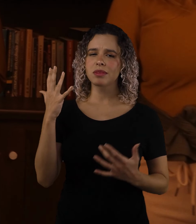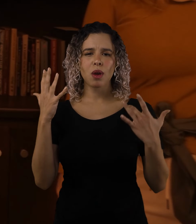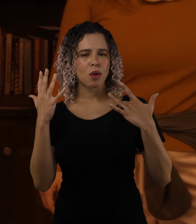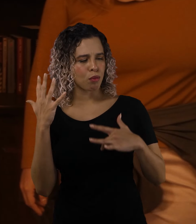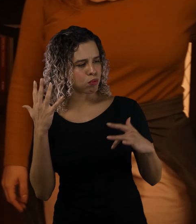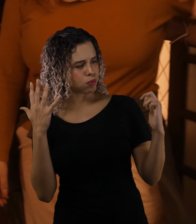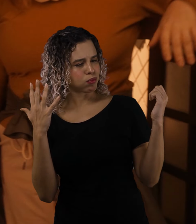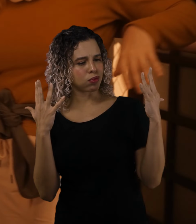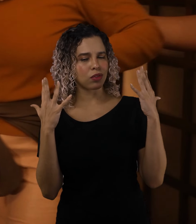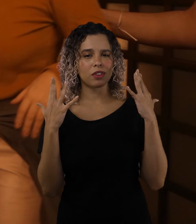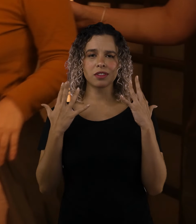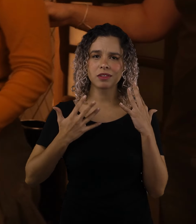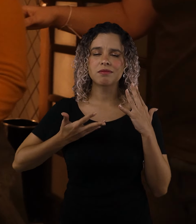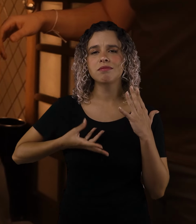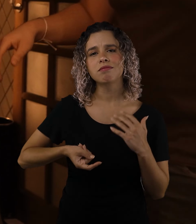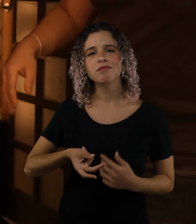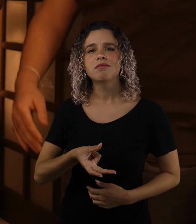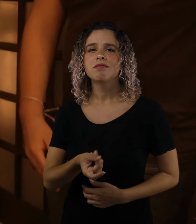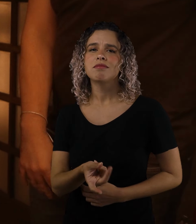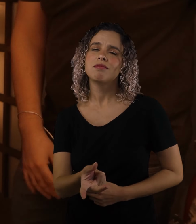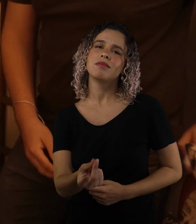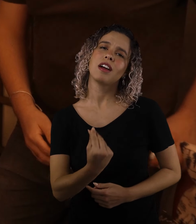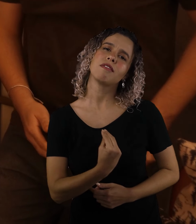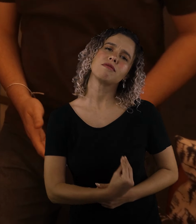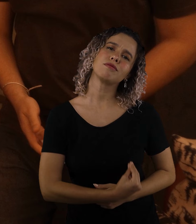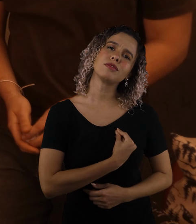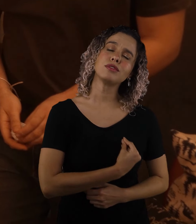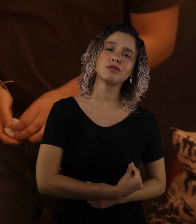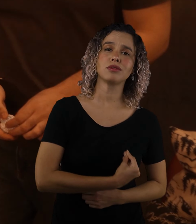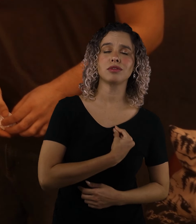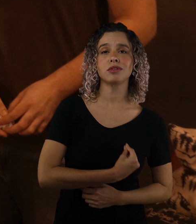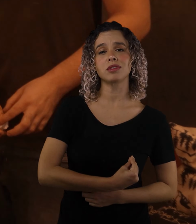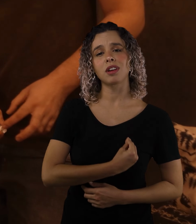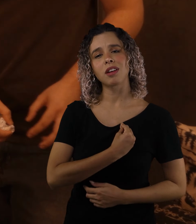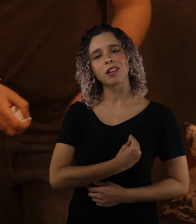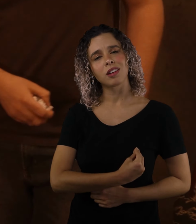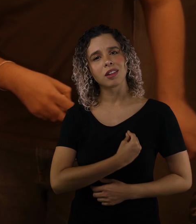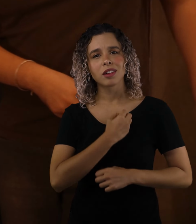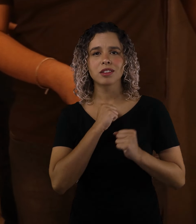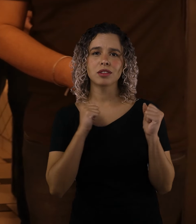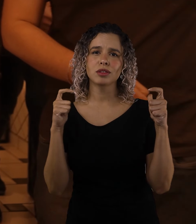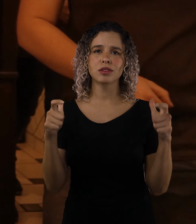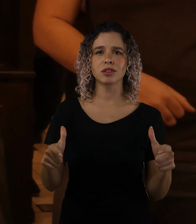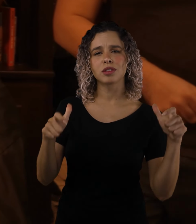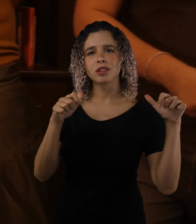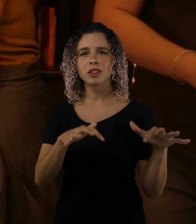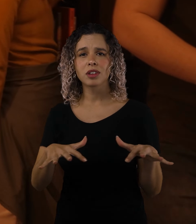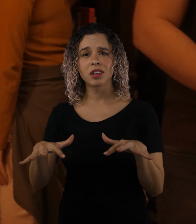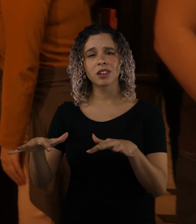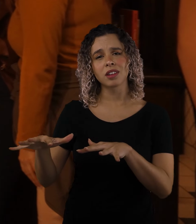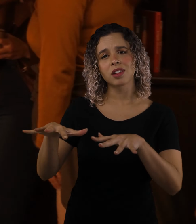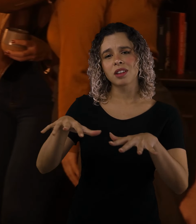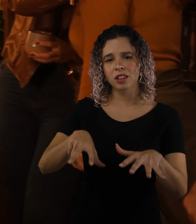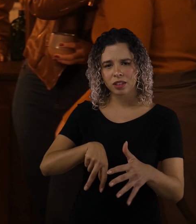me all the days of my life. And now I dwell